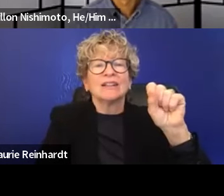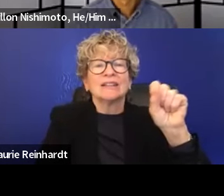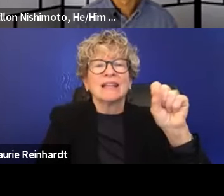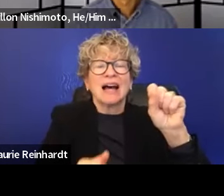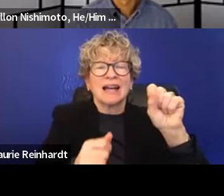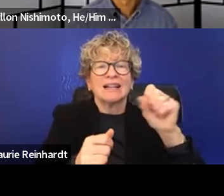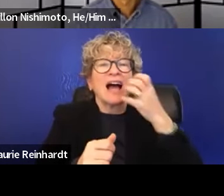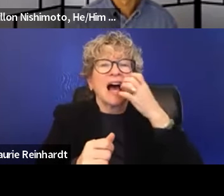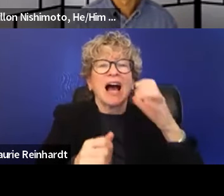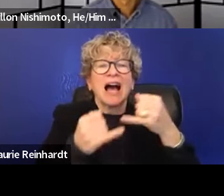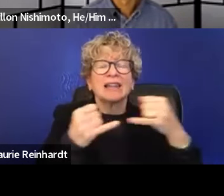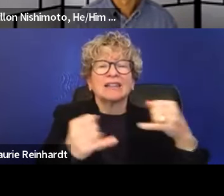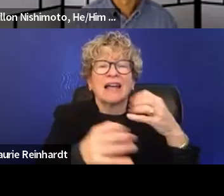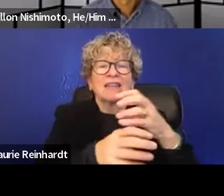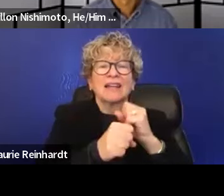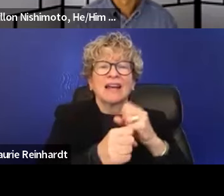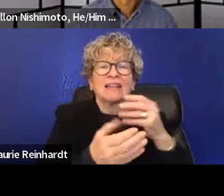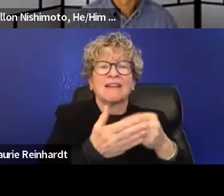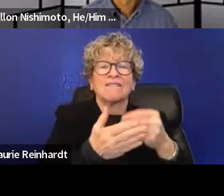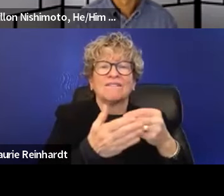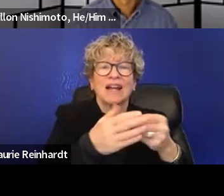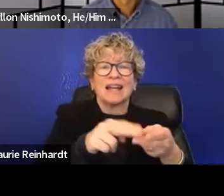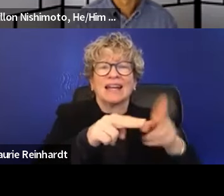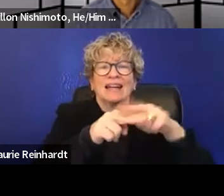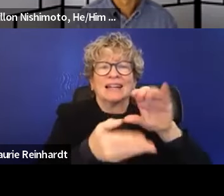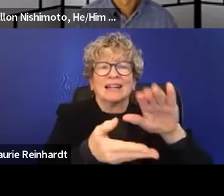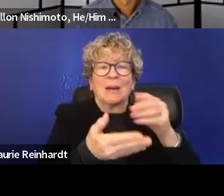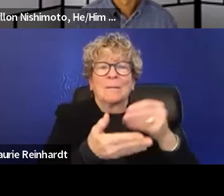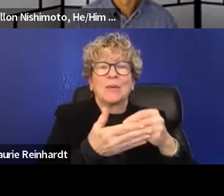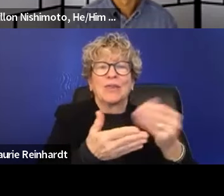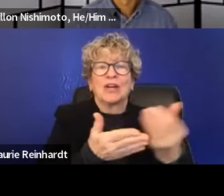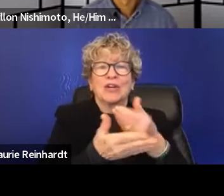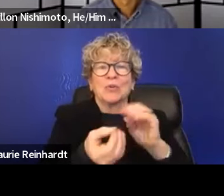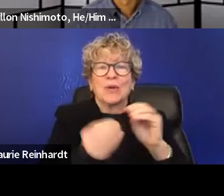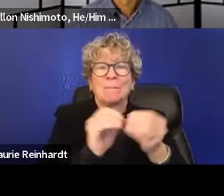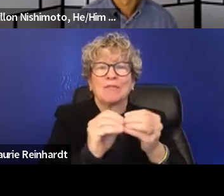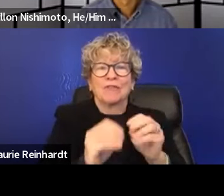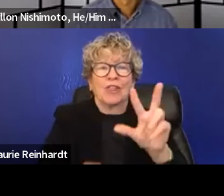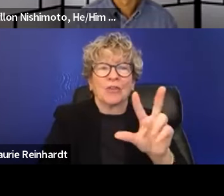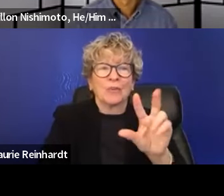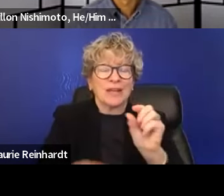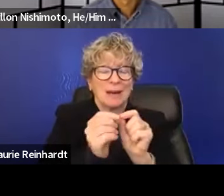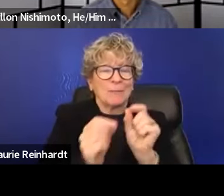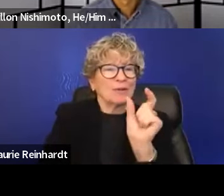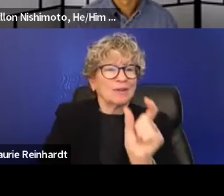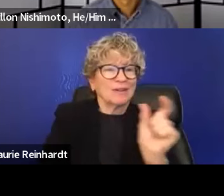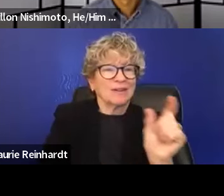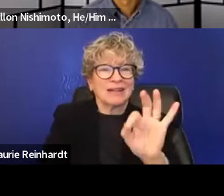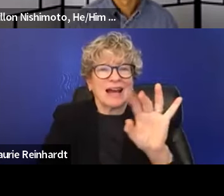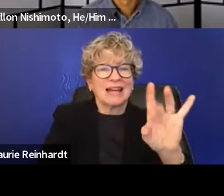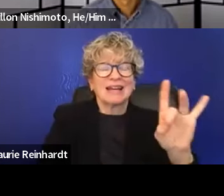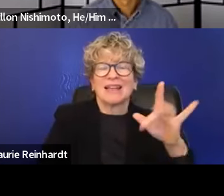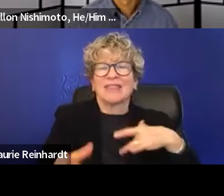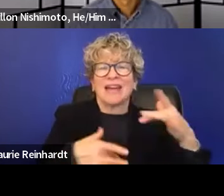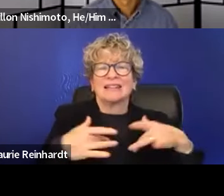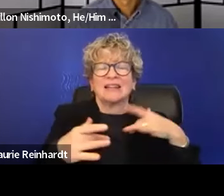suicide hotline gets funding boost and new 3-digit number. So that's exciting. So this story is less necessarily